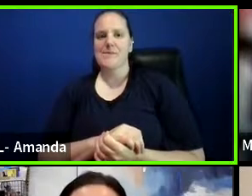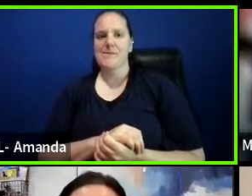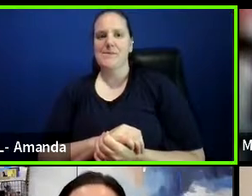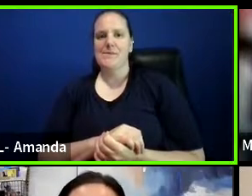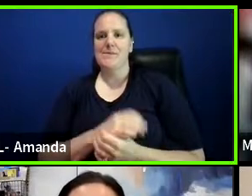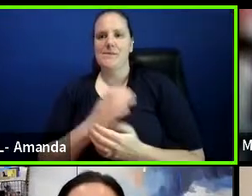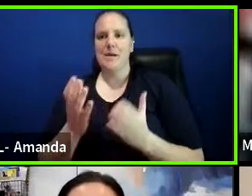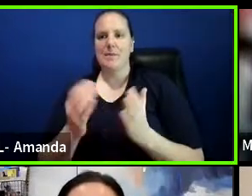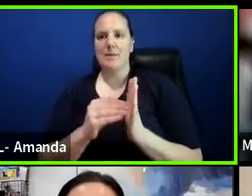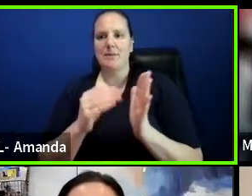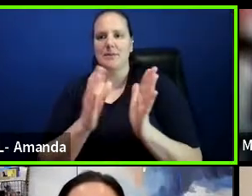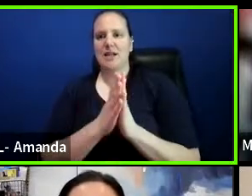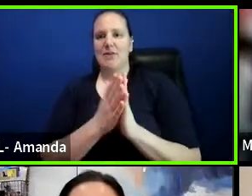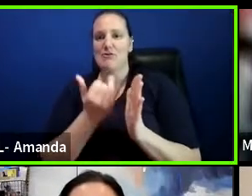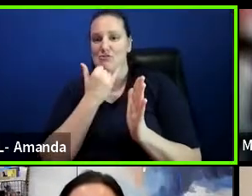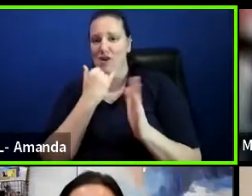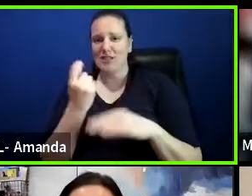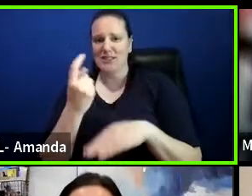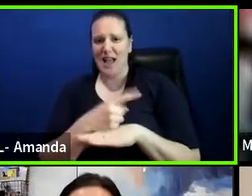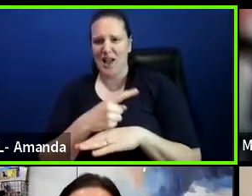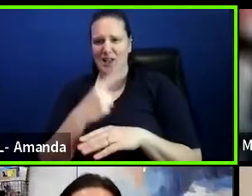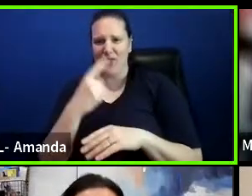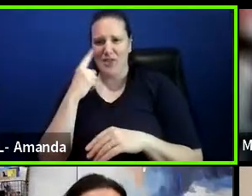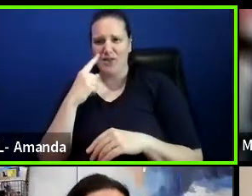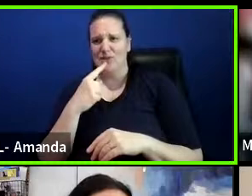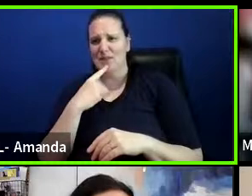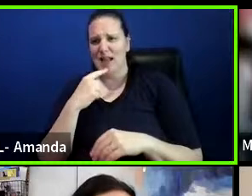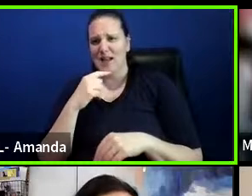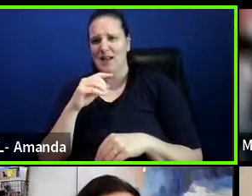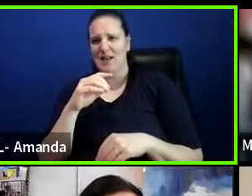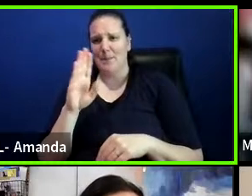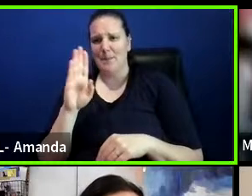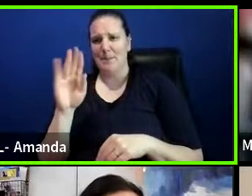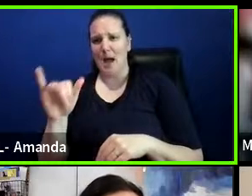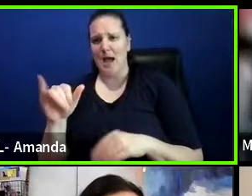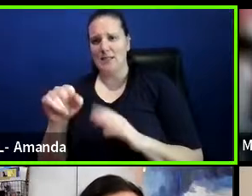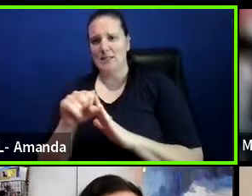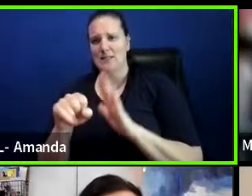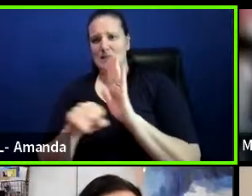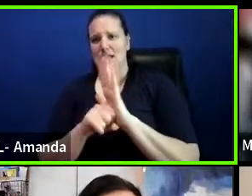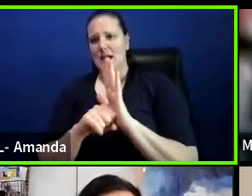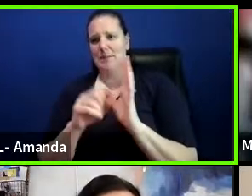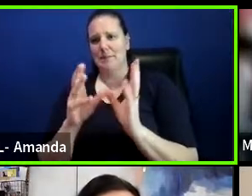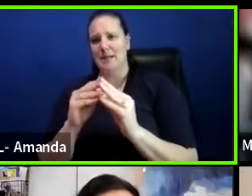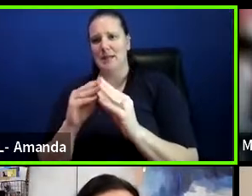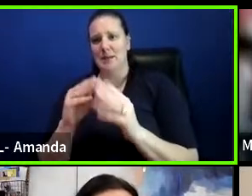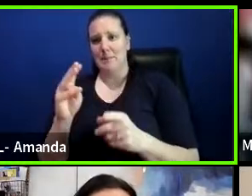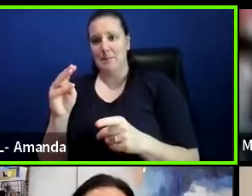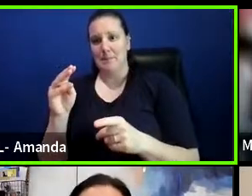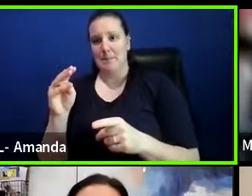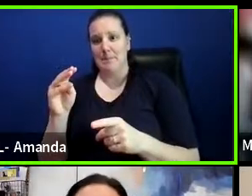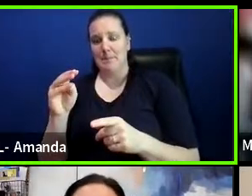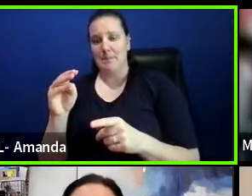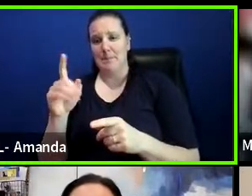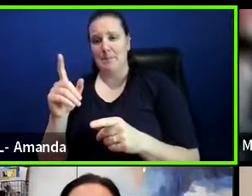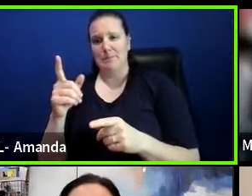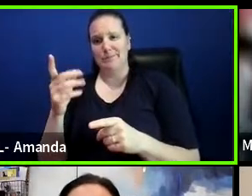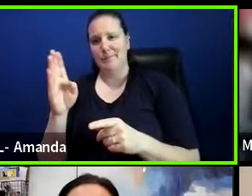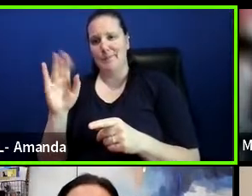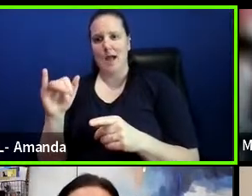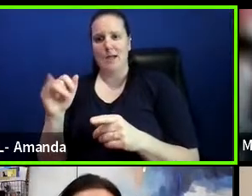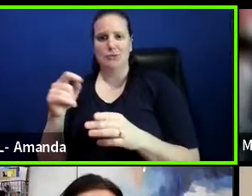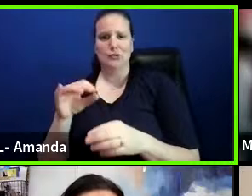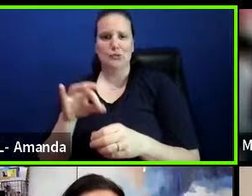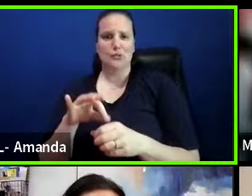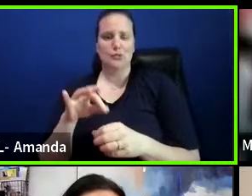Maybe I wrote down the wrong date, but I thought the bi-state tolling commission meeting you said was going to be, or bi-state tolling